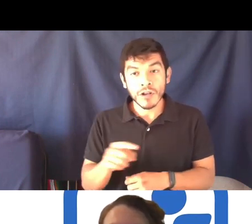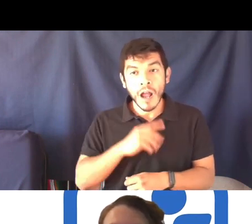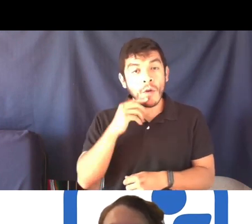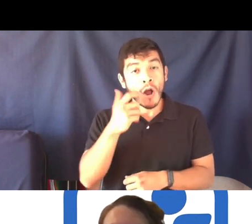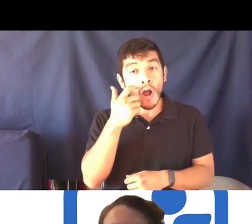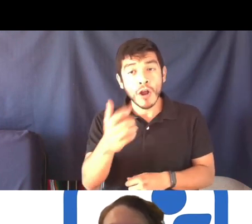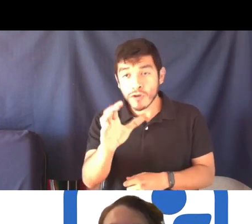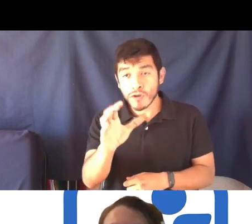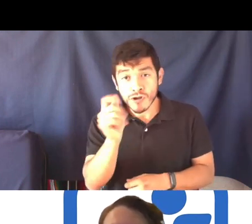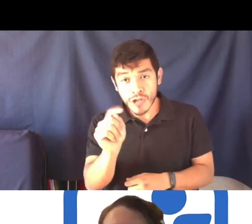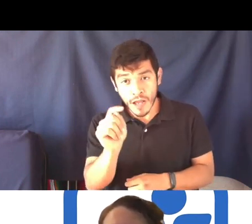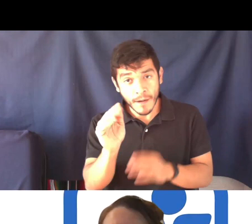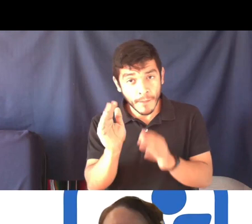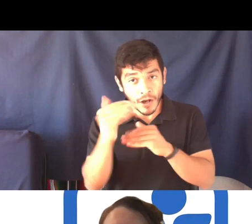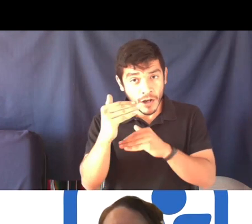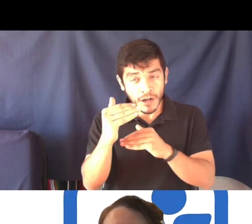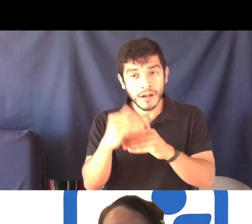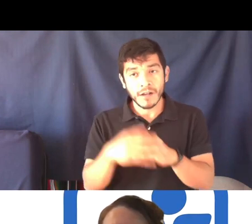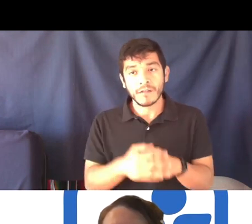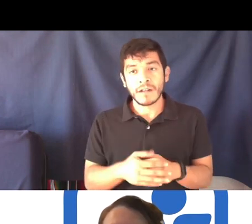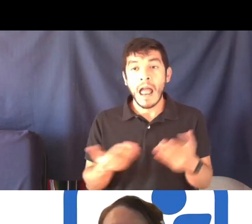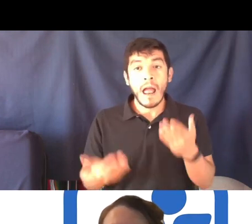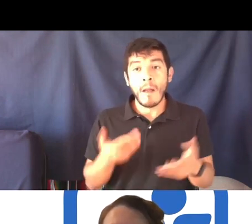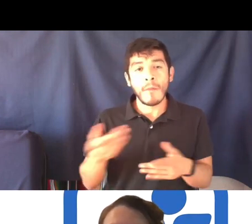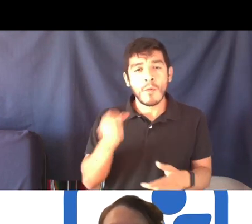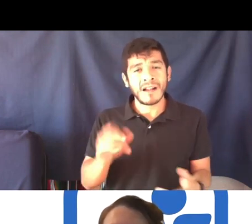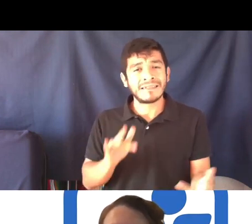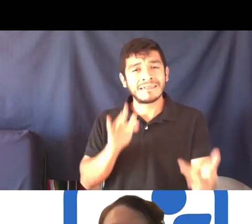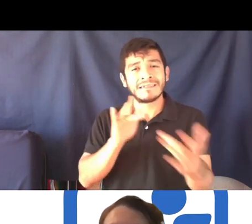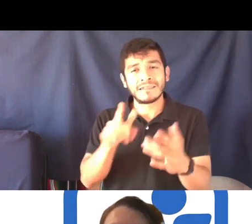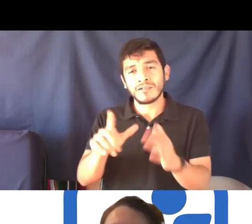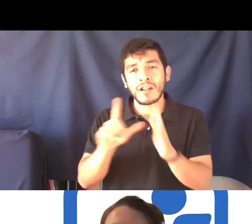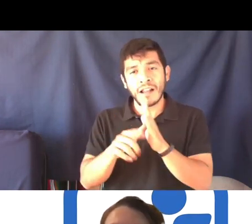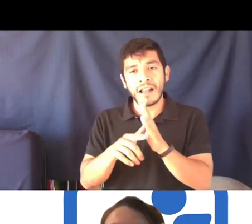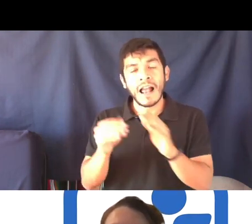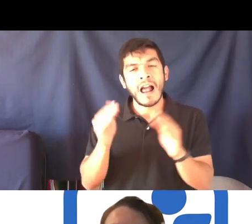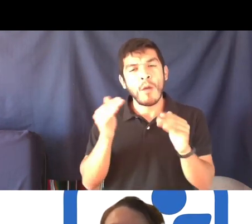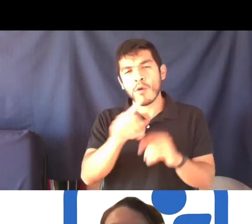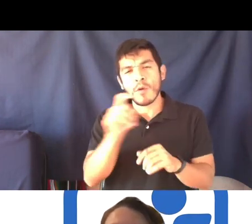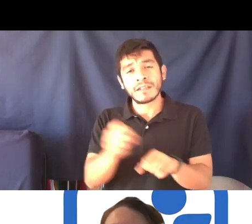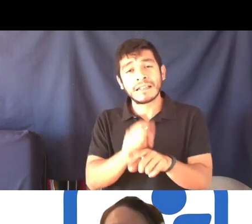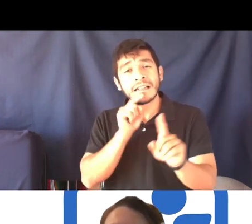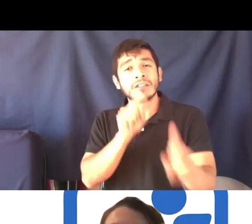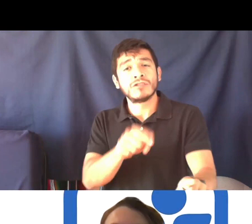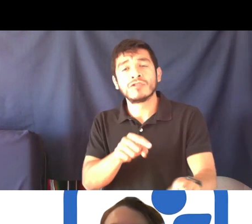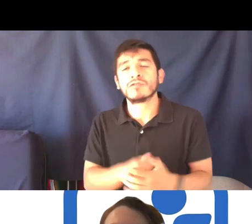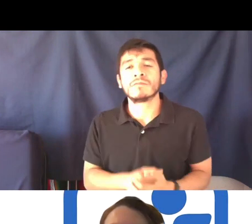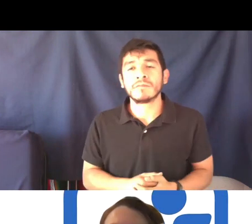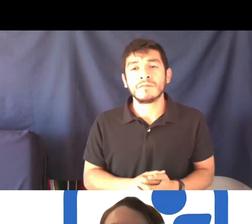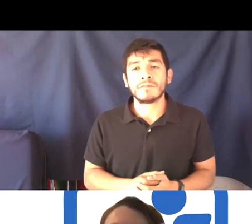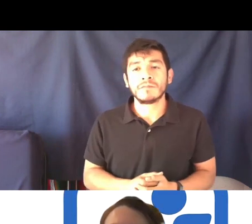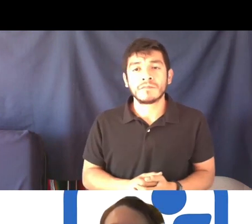box, and perhaps we can pull those questions that didn't get answered and give you a response in appropriate